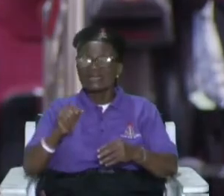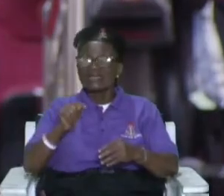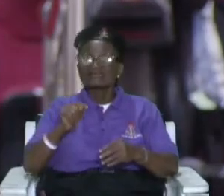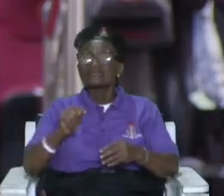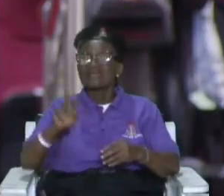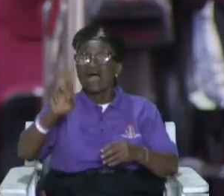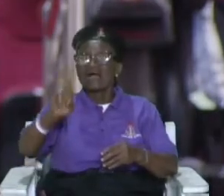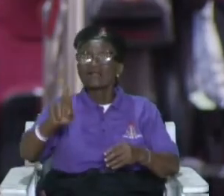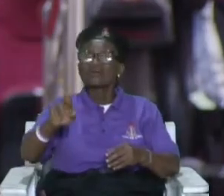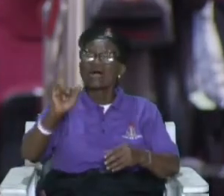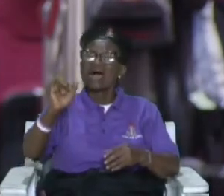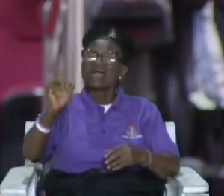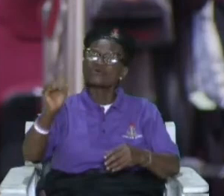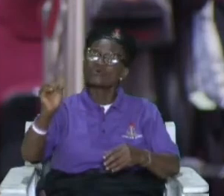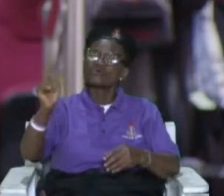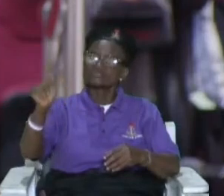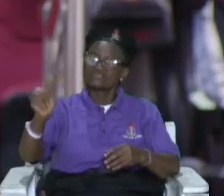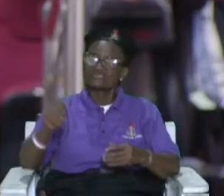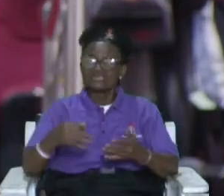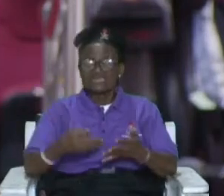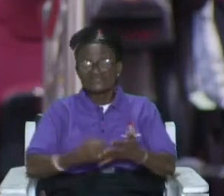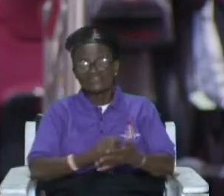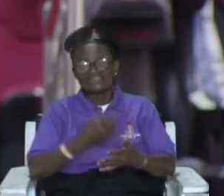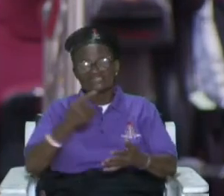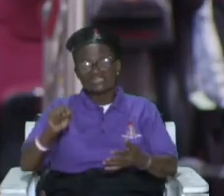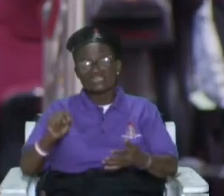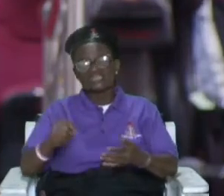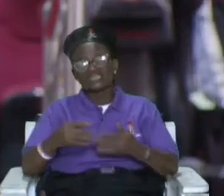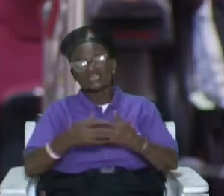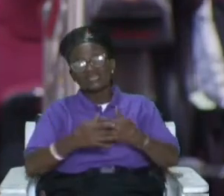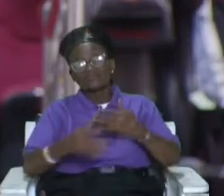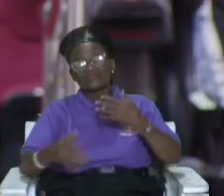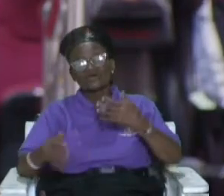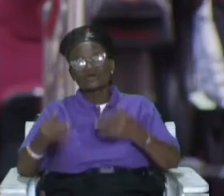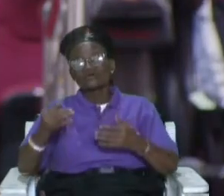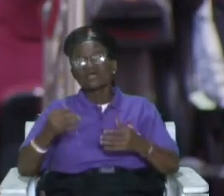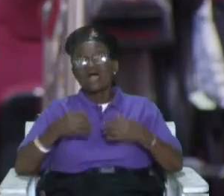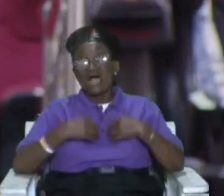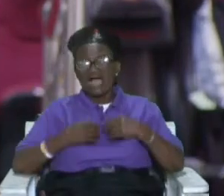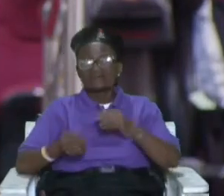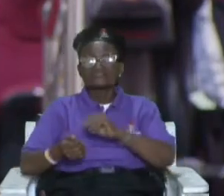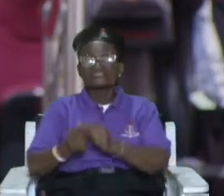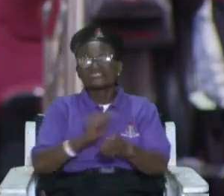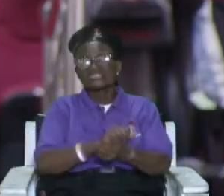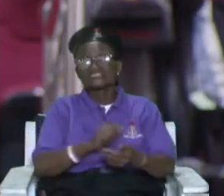The blood had changed to blackish water.